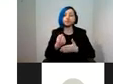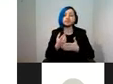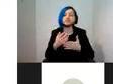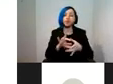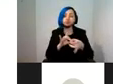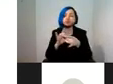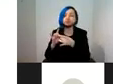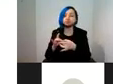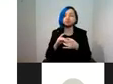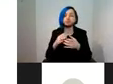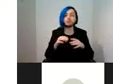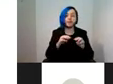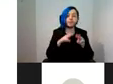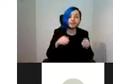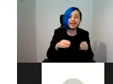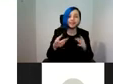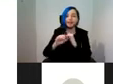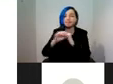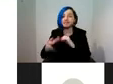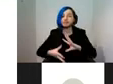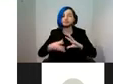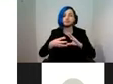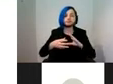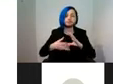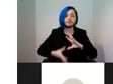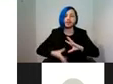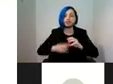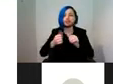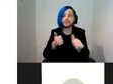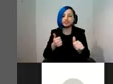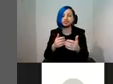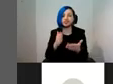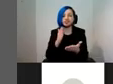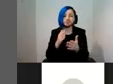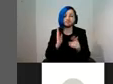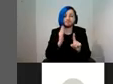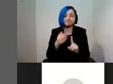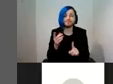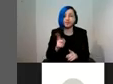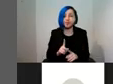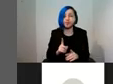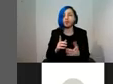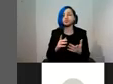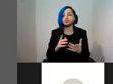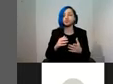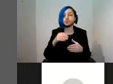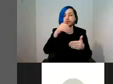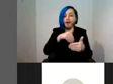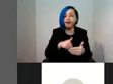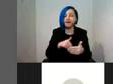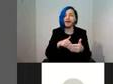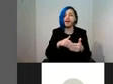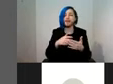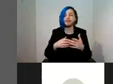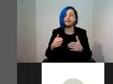and creative industry to generate shared and deeper understandings of the respective approaches to archiving born digital objects. And